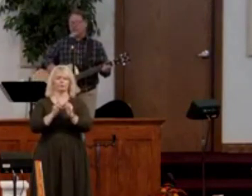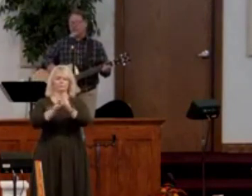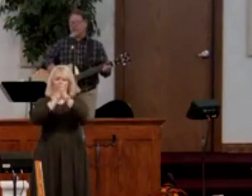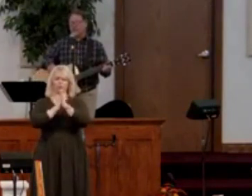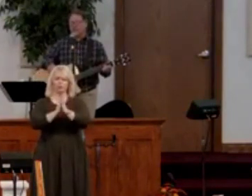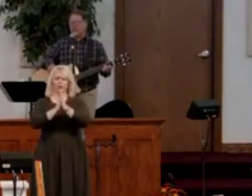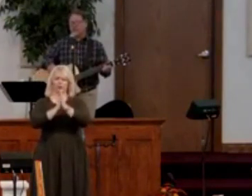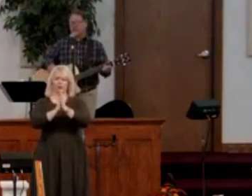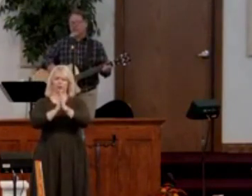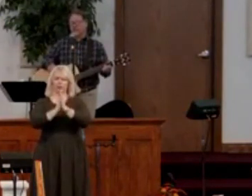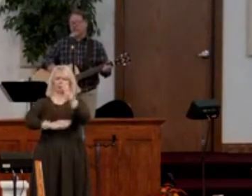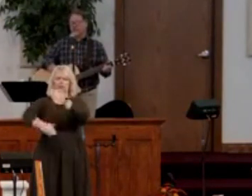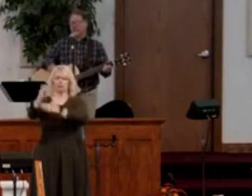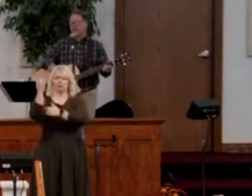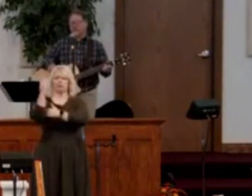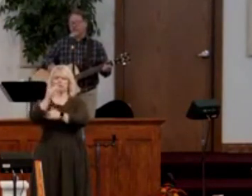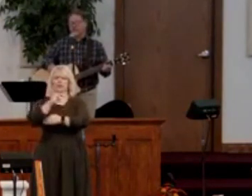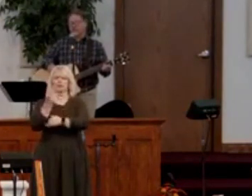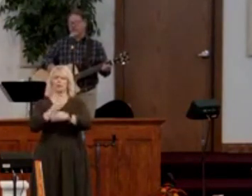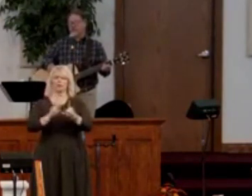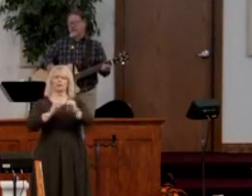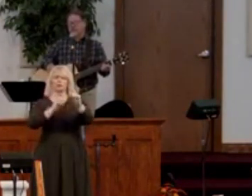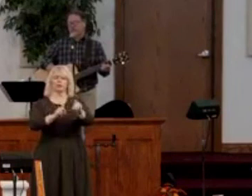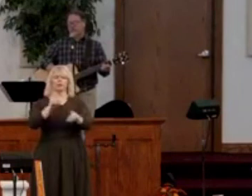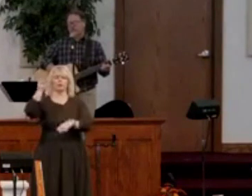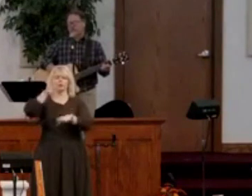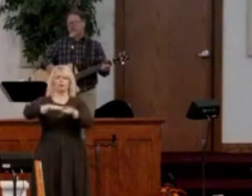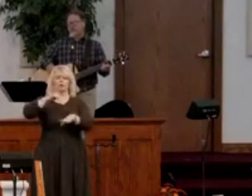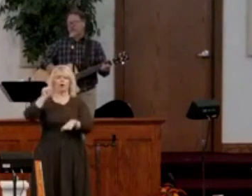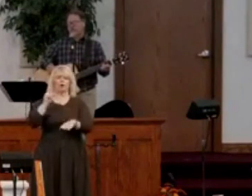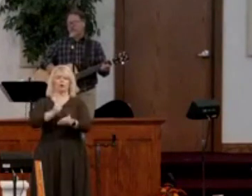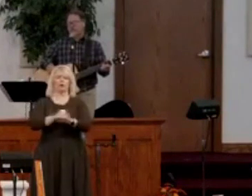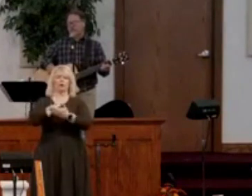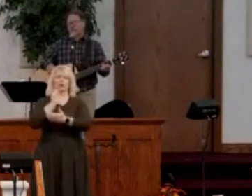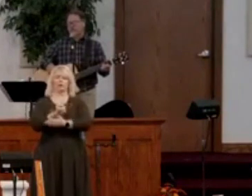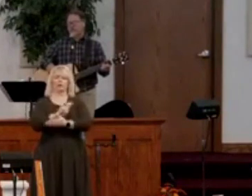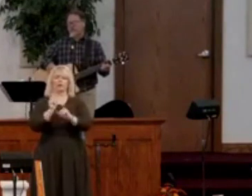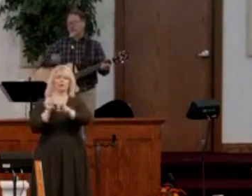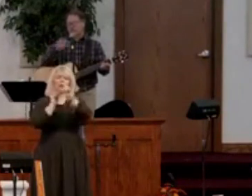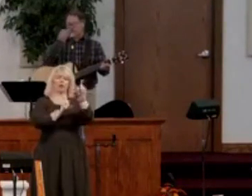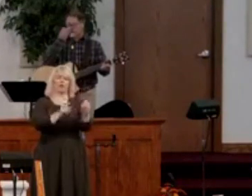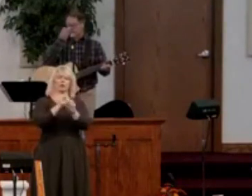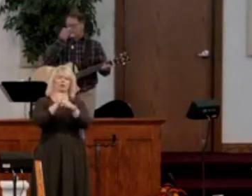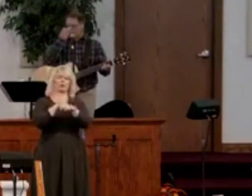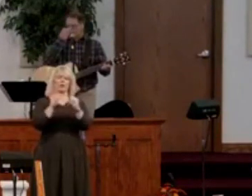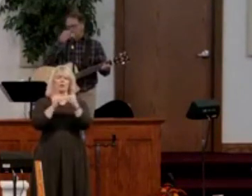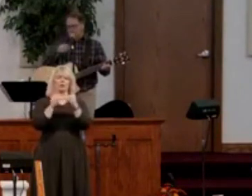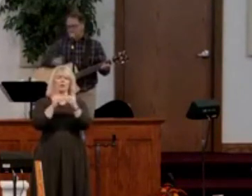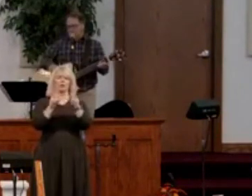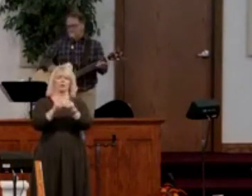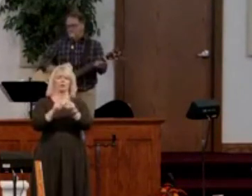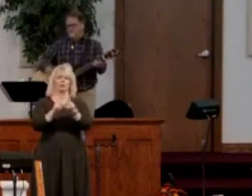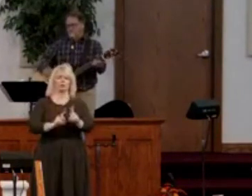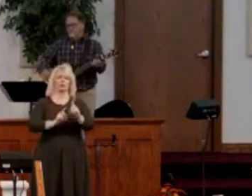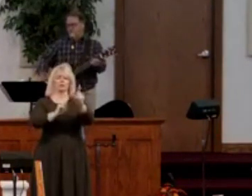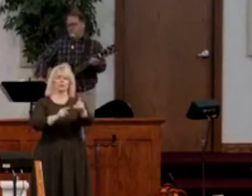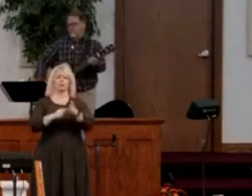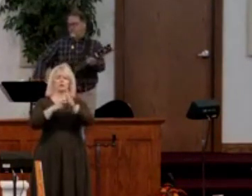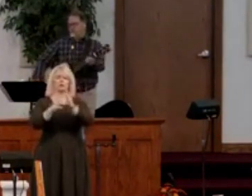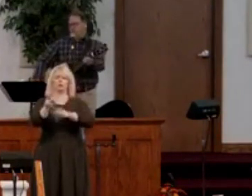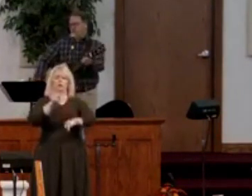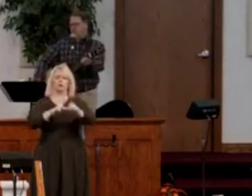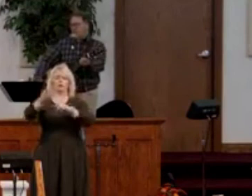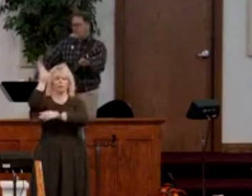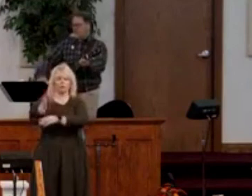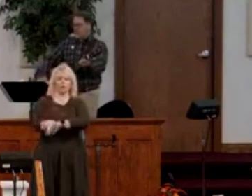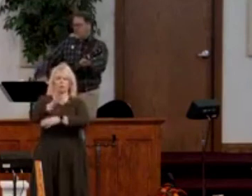this morning is that we are those disciples that you've called us to be. Help us, Father, to go out, to make more disciples, and to show people the cross of